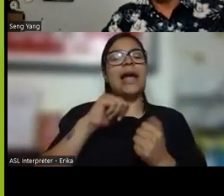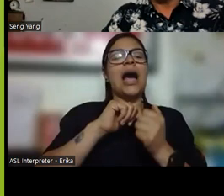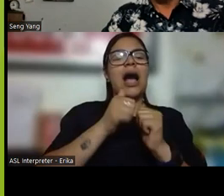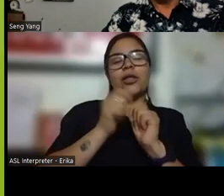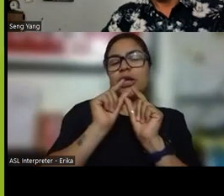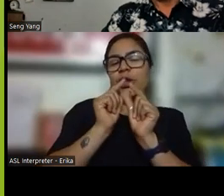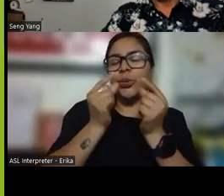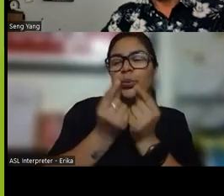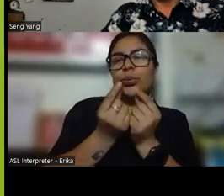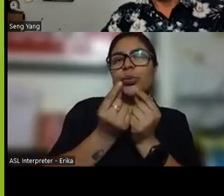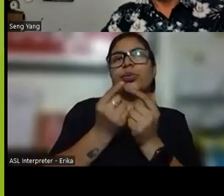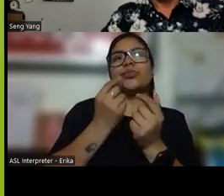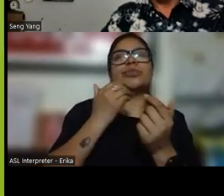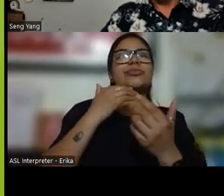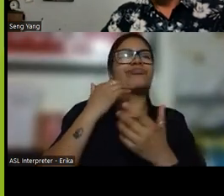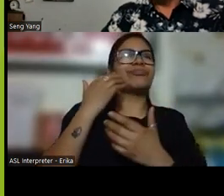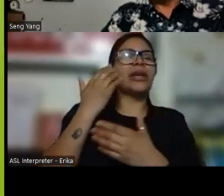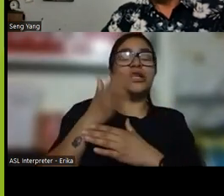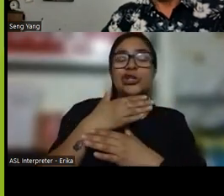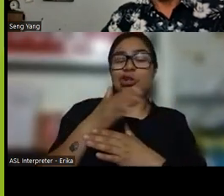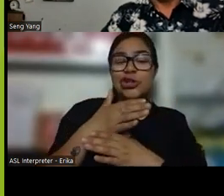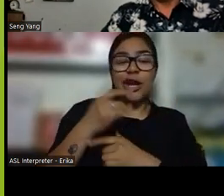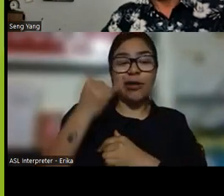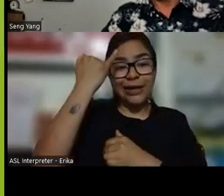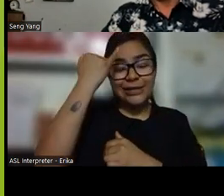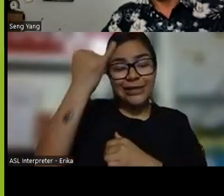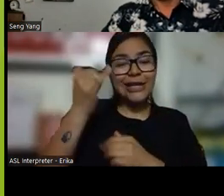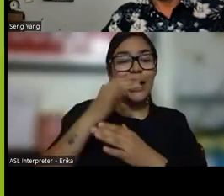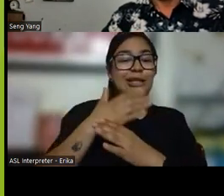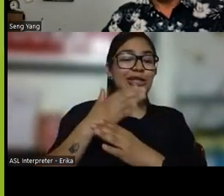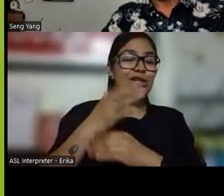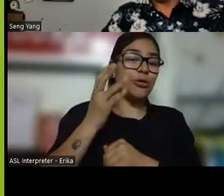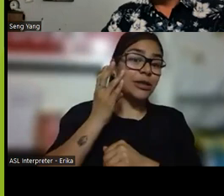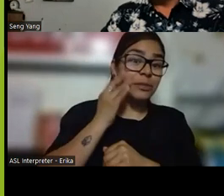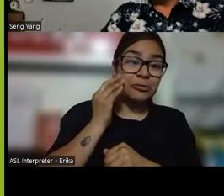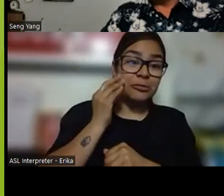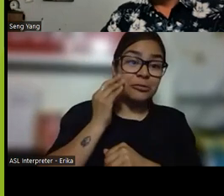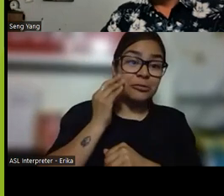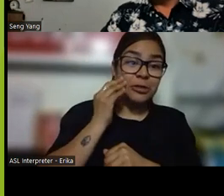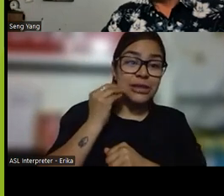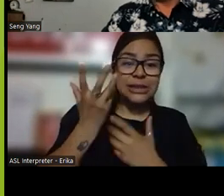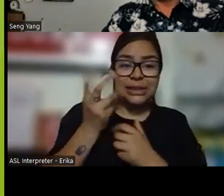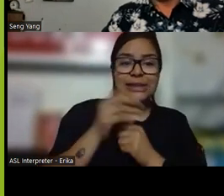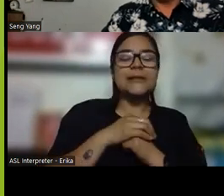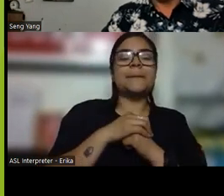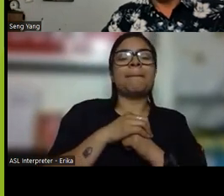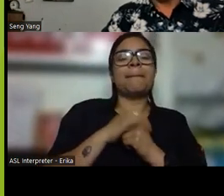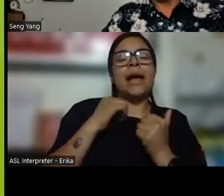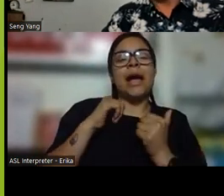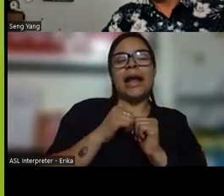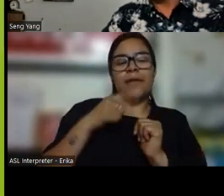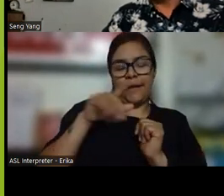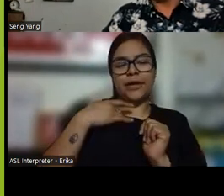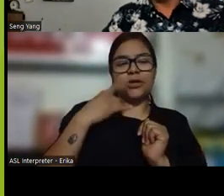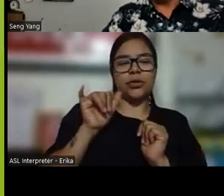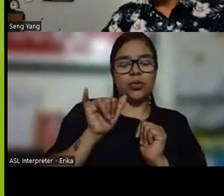to share and to idea or to learn from each other. Which benefit trip, which